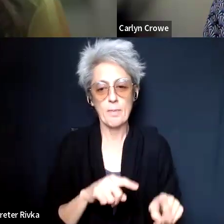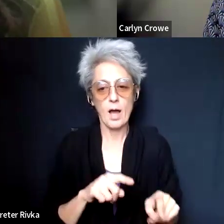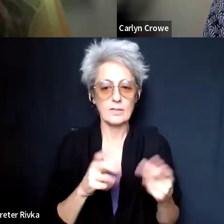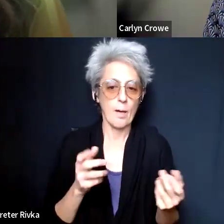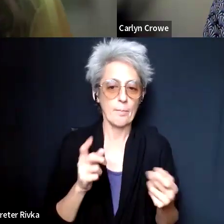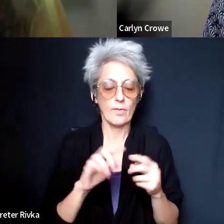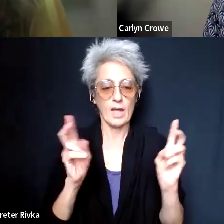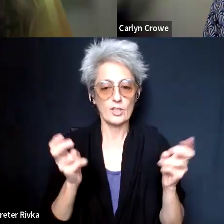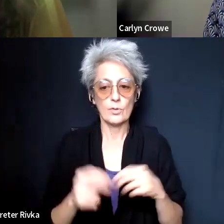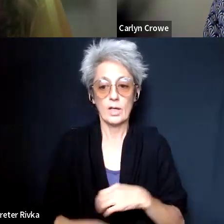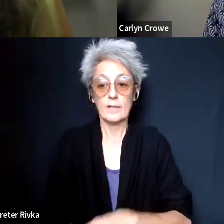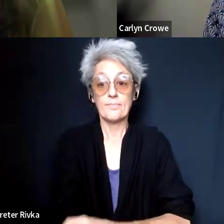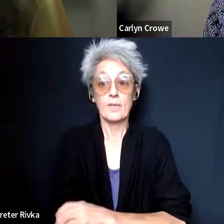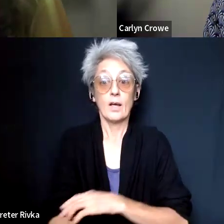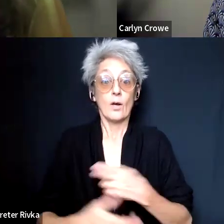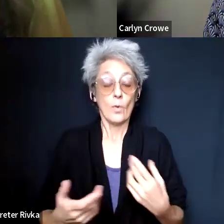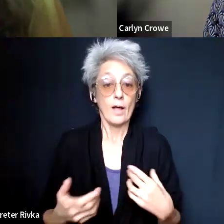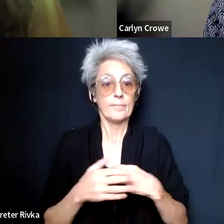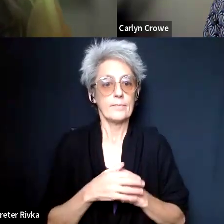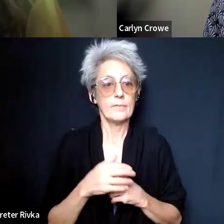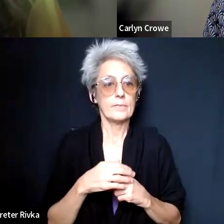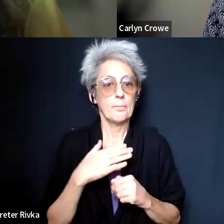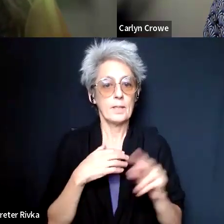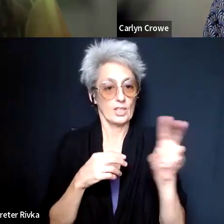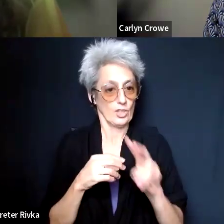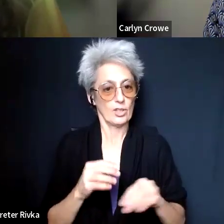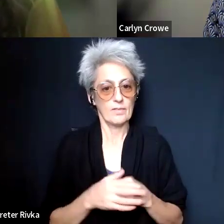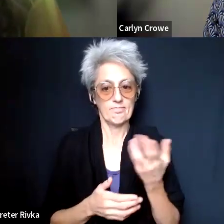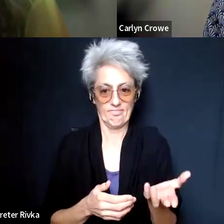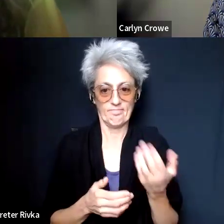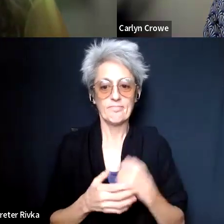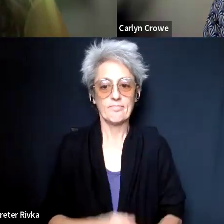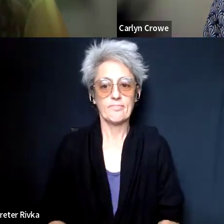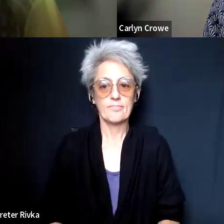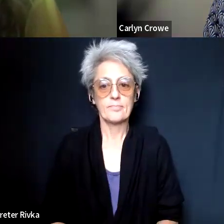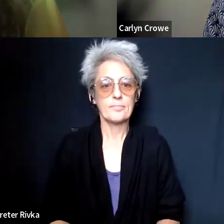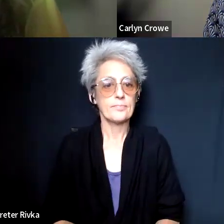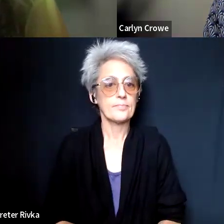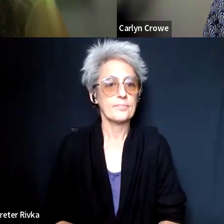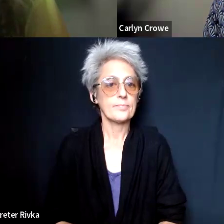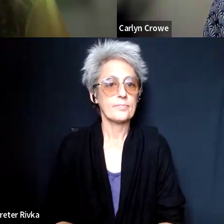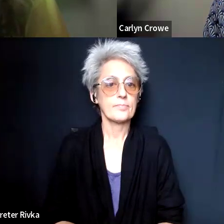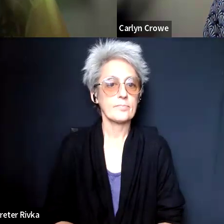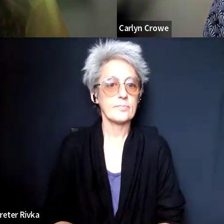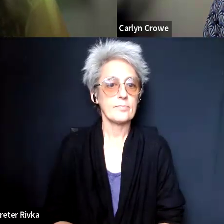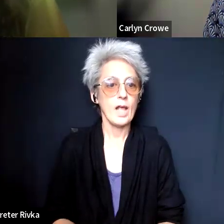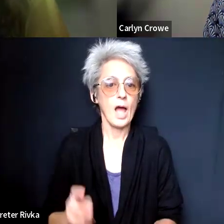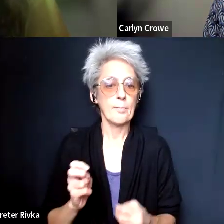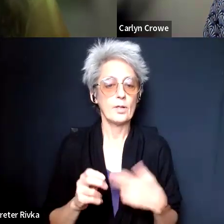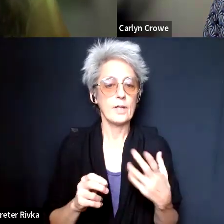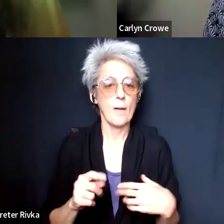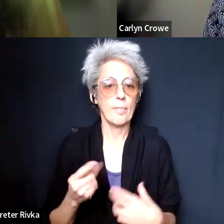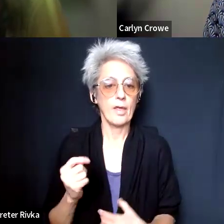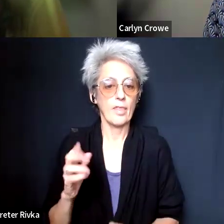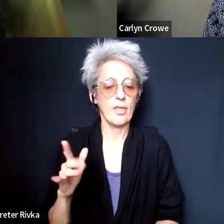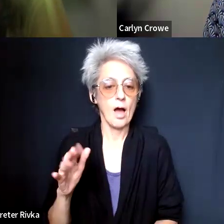really encourage you to look at that. This is how they look. I just pulled the first congressional